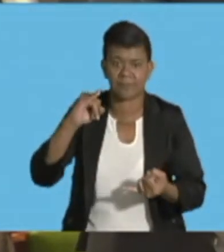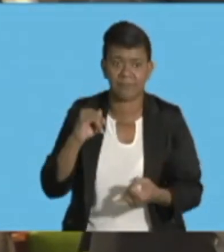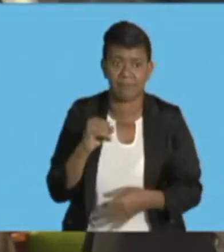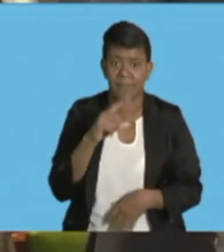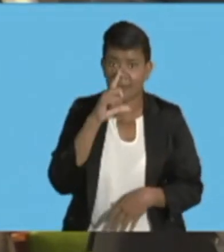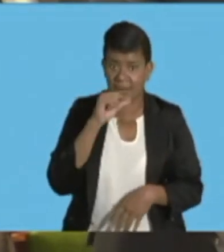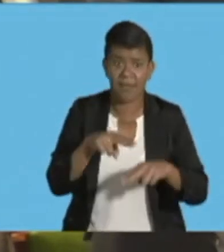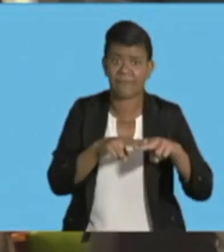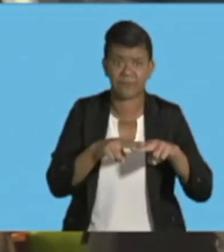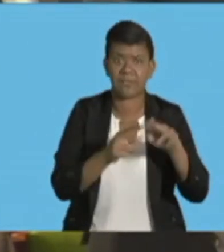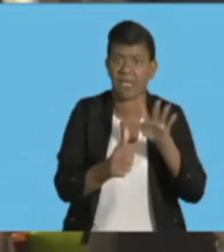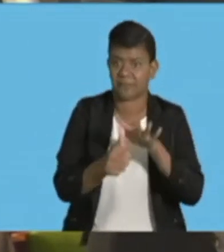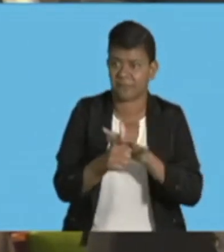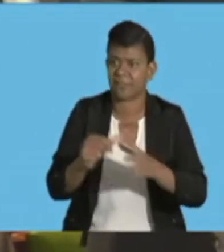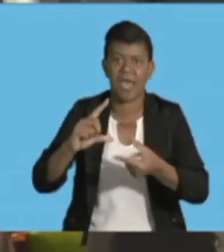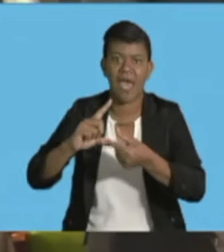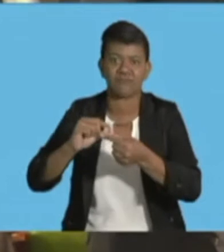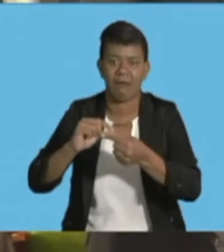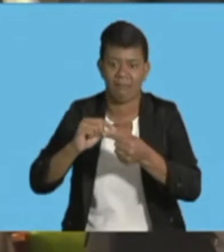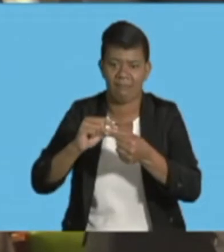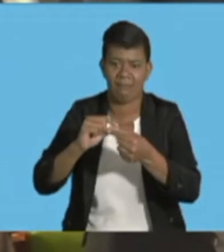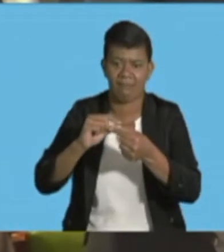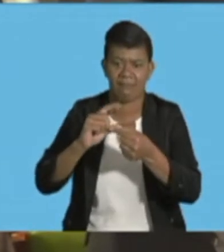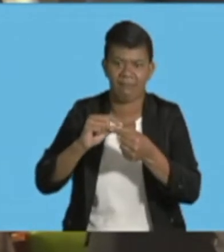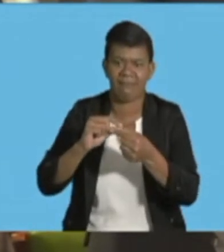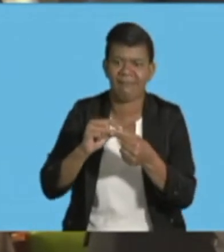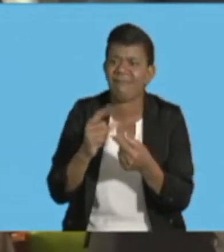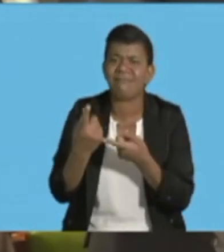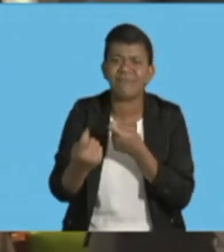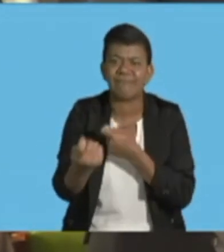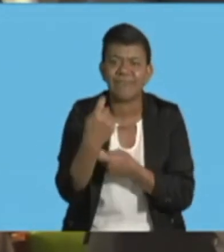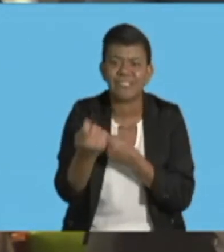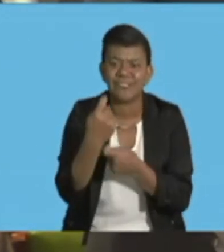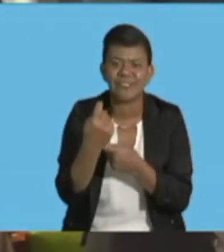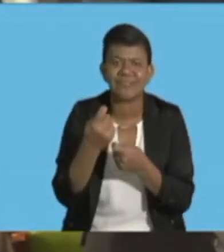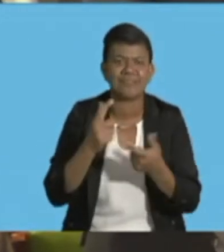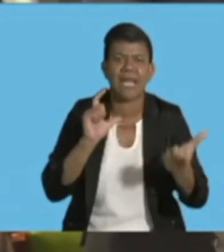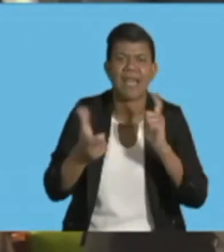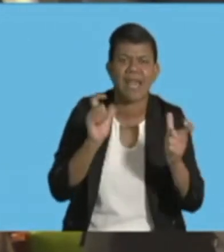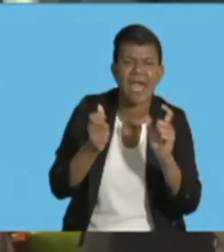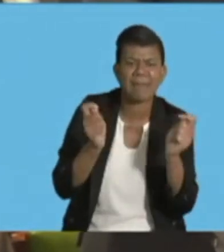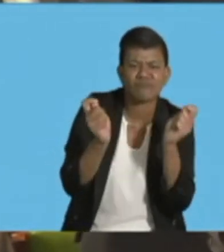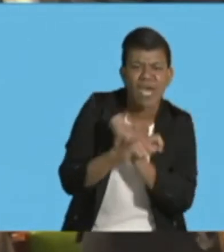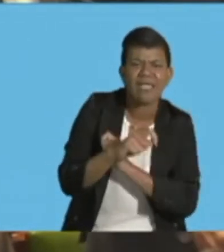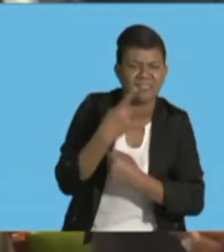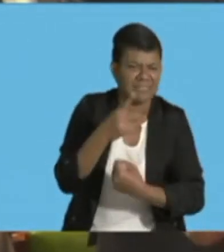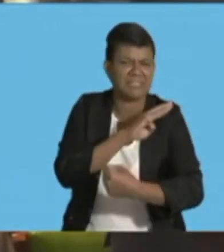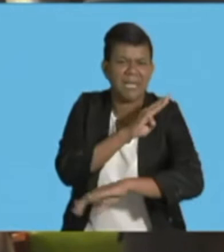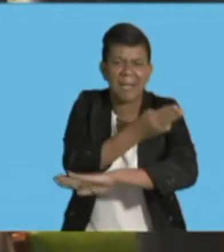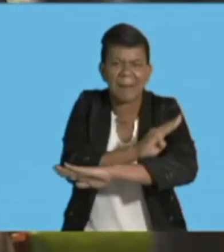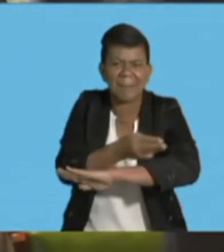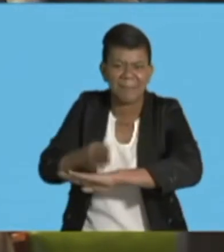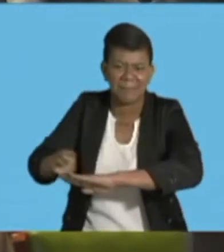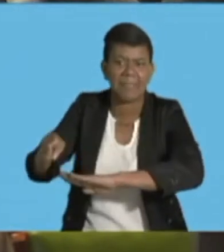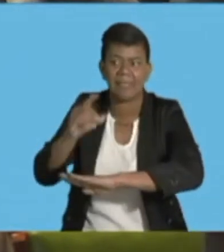regionally focused development projects in the areas such as fisheries, ICT, climate resilience, maritime and aviation infrastructure investments.